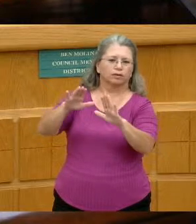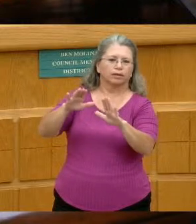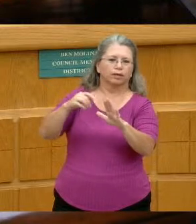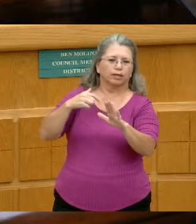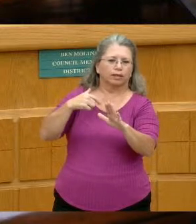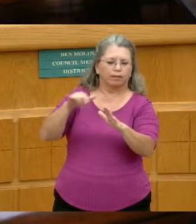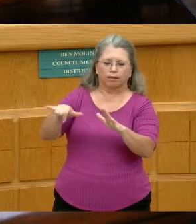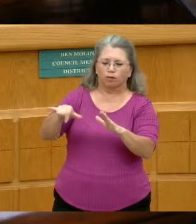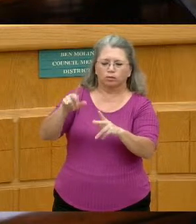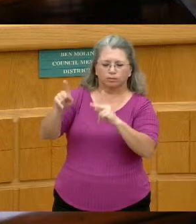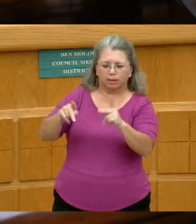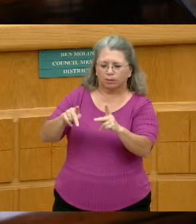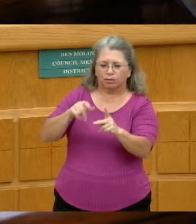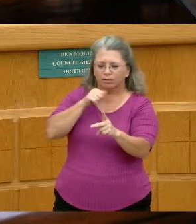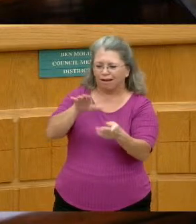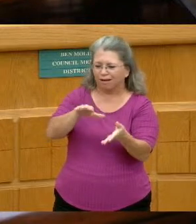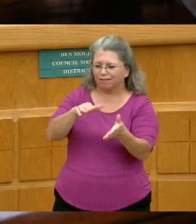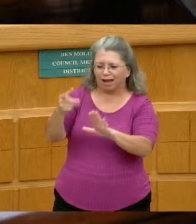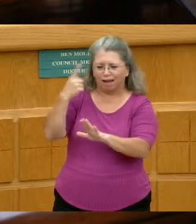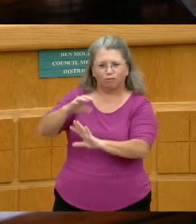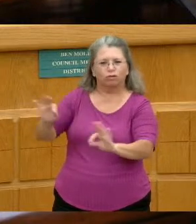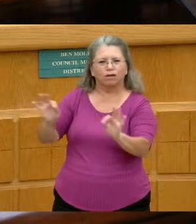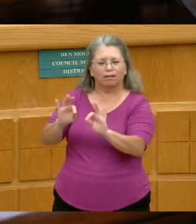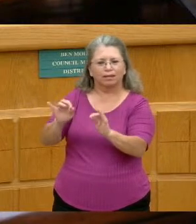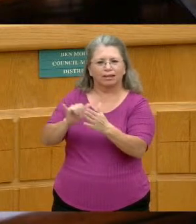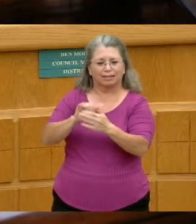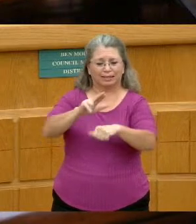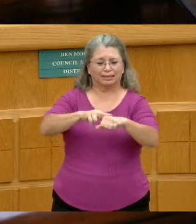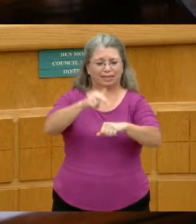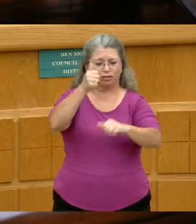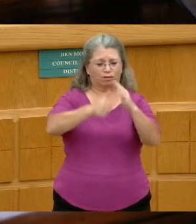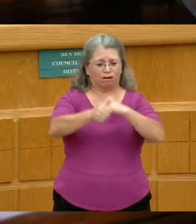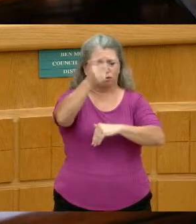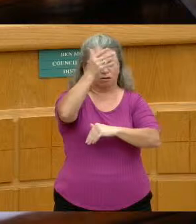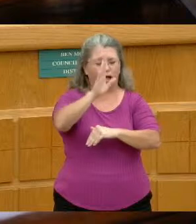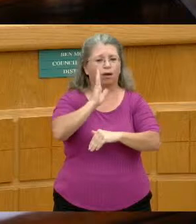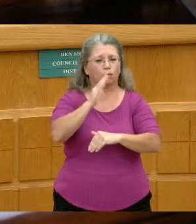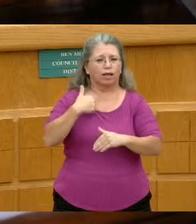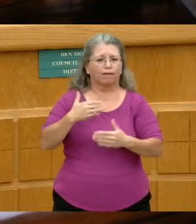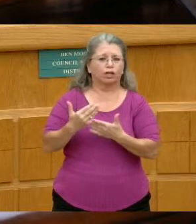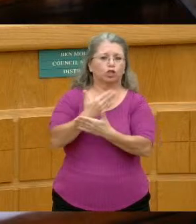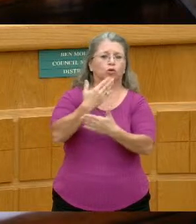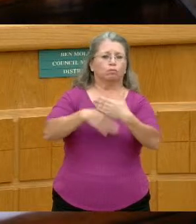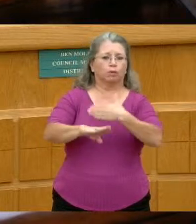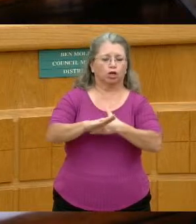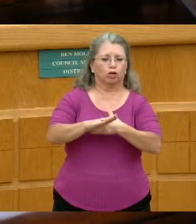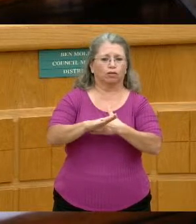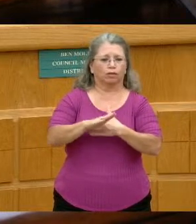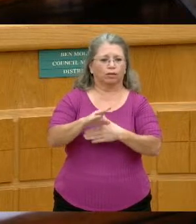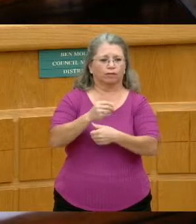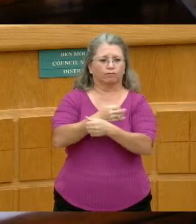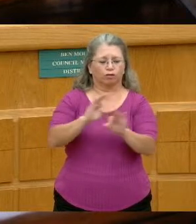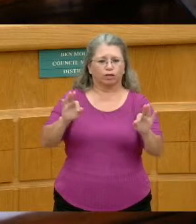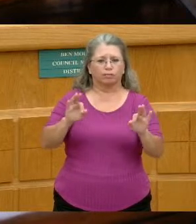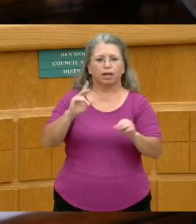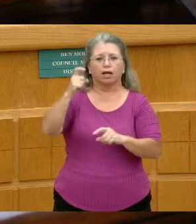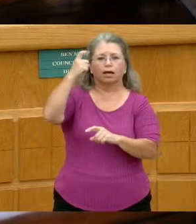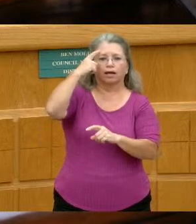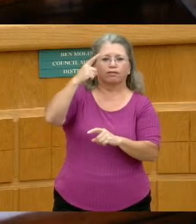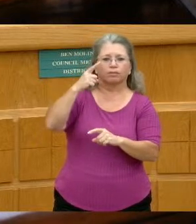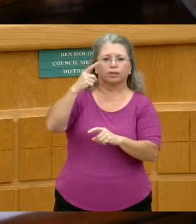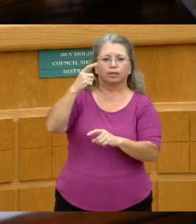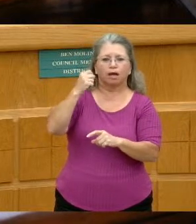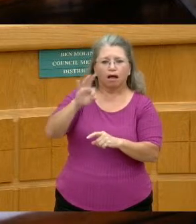in vain, that this nation under God shall have a new birth of freedom, and that government of the people, by the